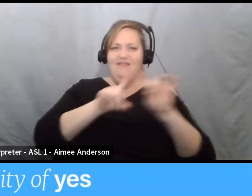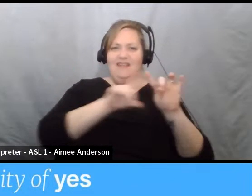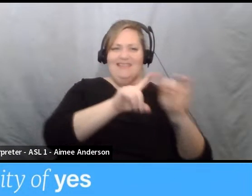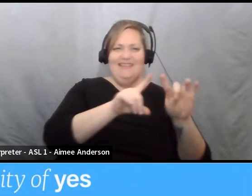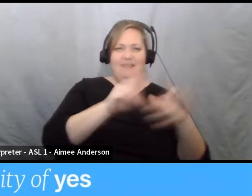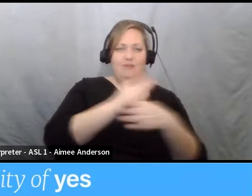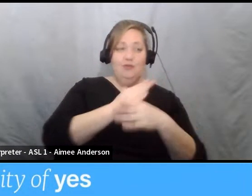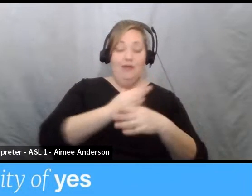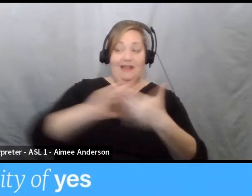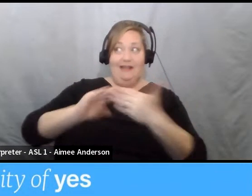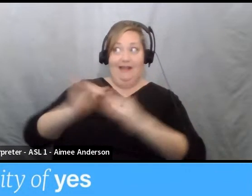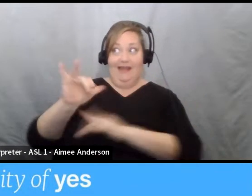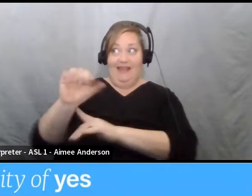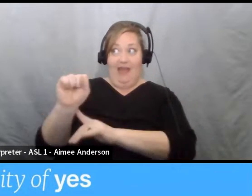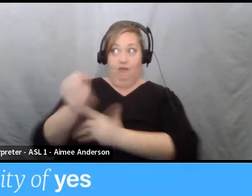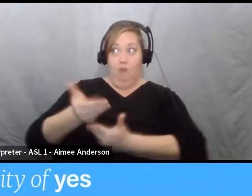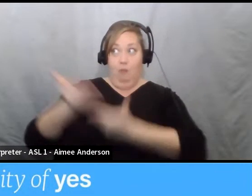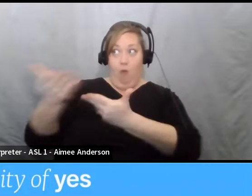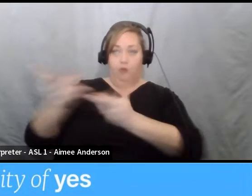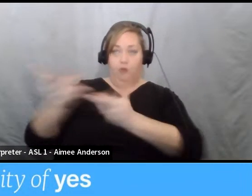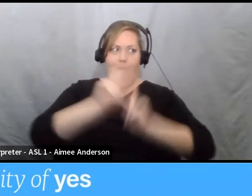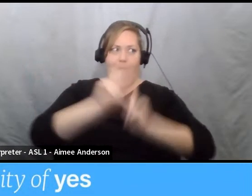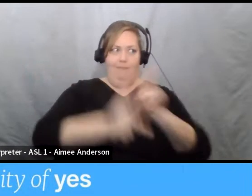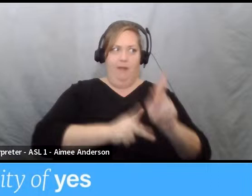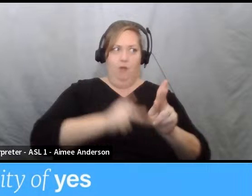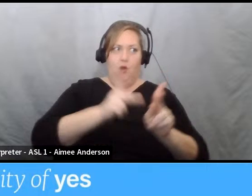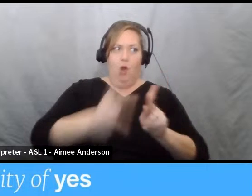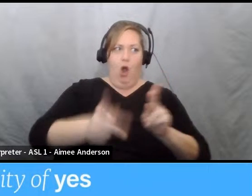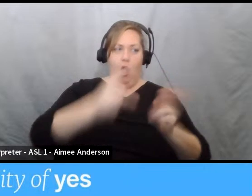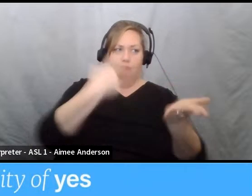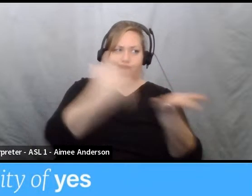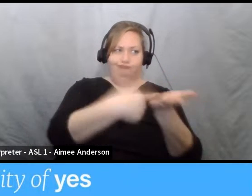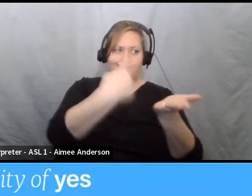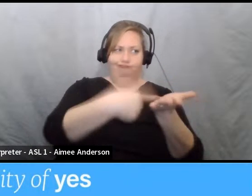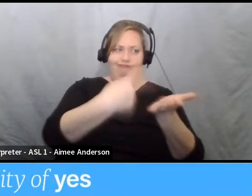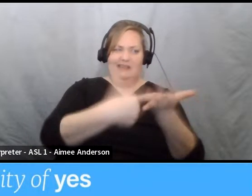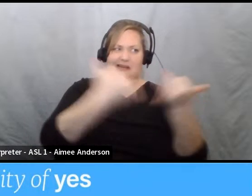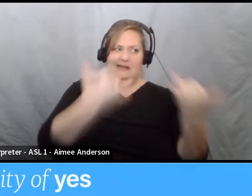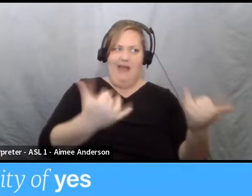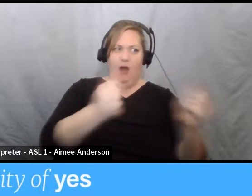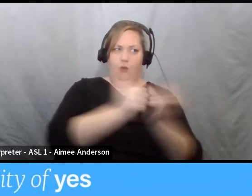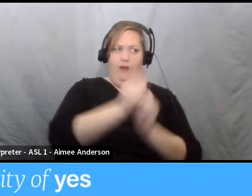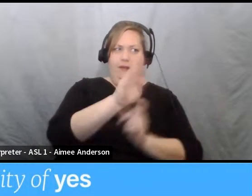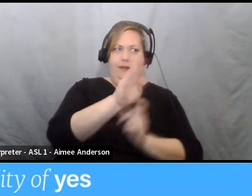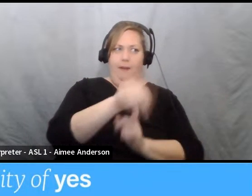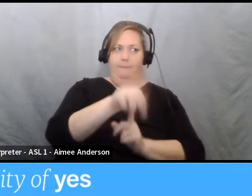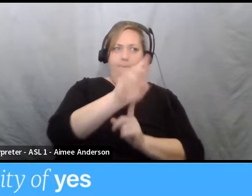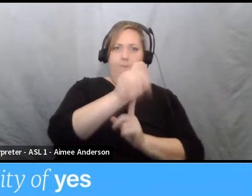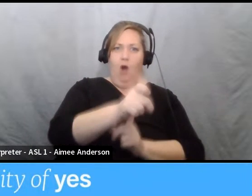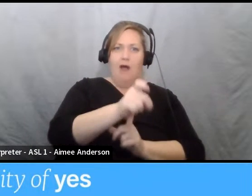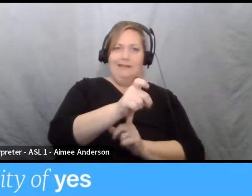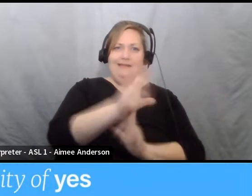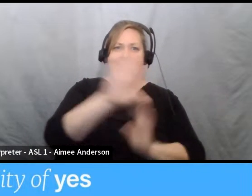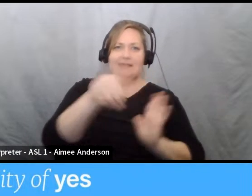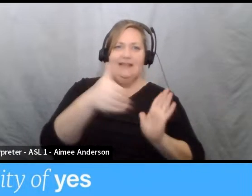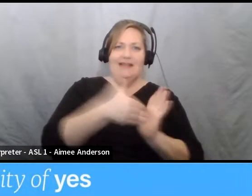City of Yes proposal and what folks are deliberating around with Bronx Metro North.